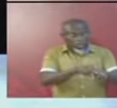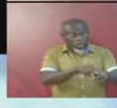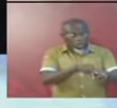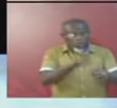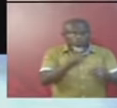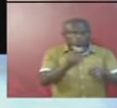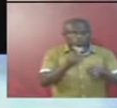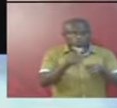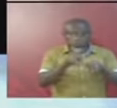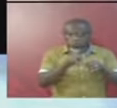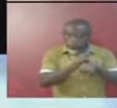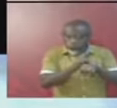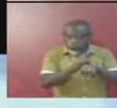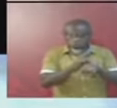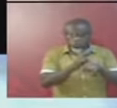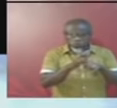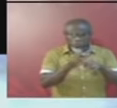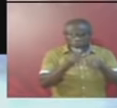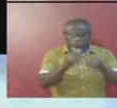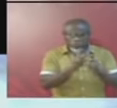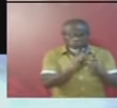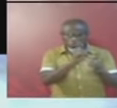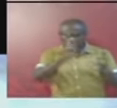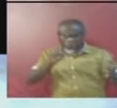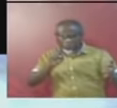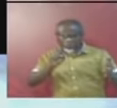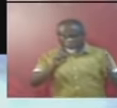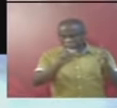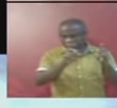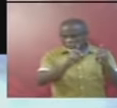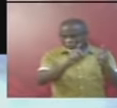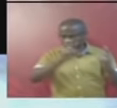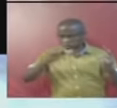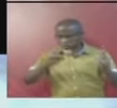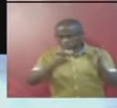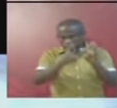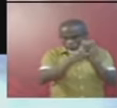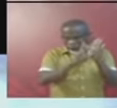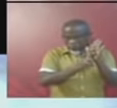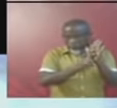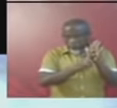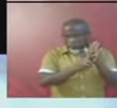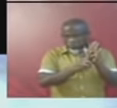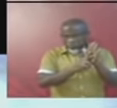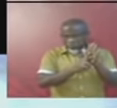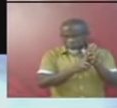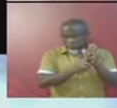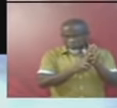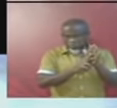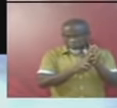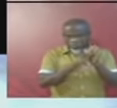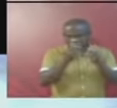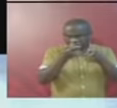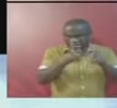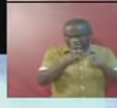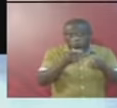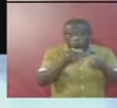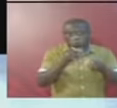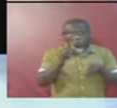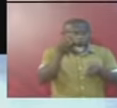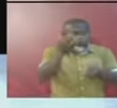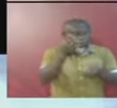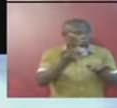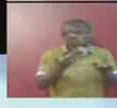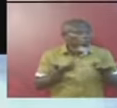the physical distancing protocol? And my second question, most likely for CMO, persons have started